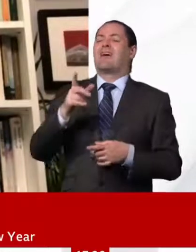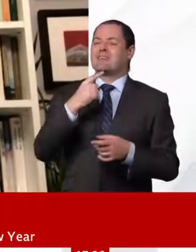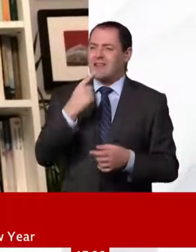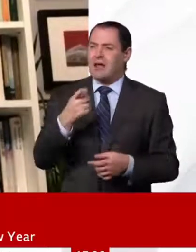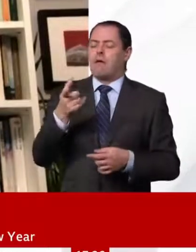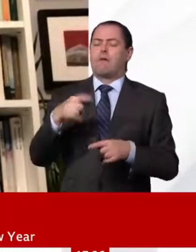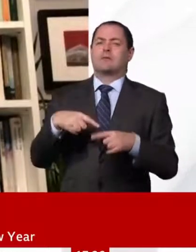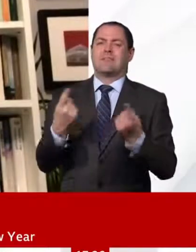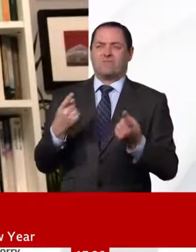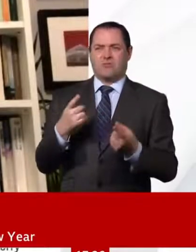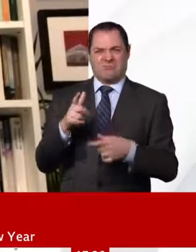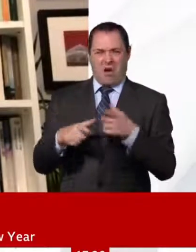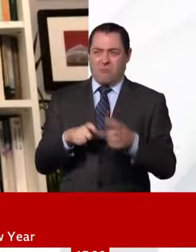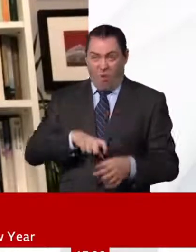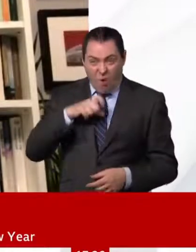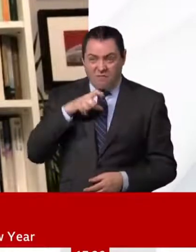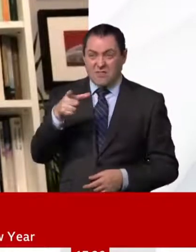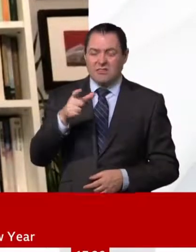confidence?